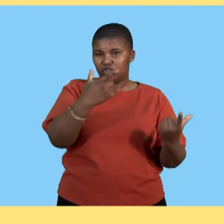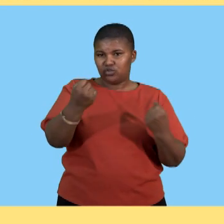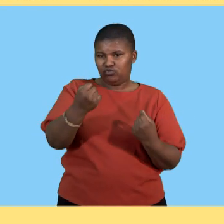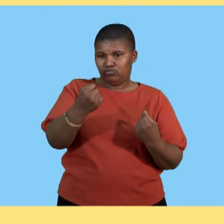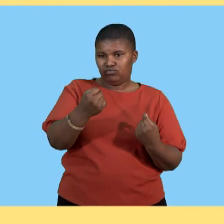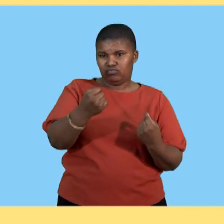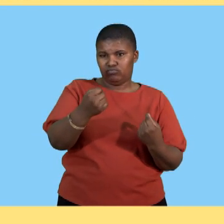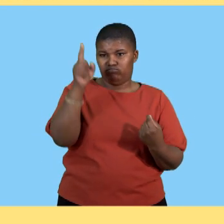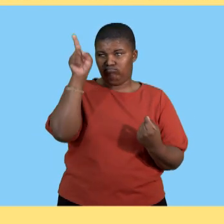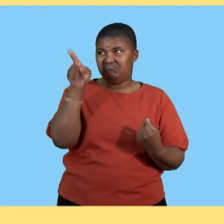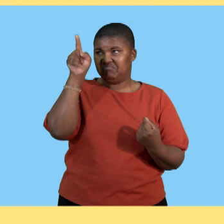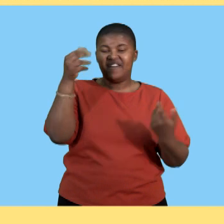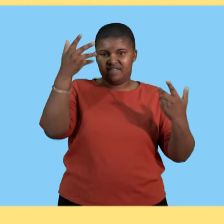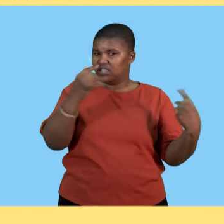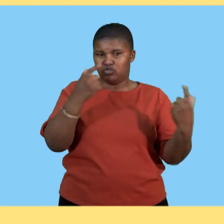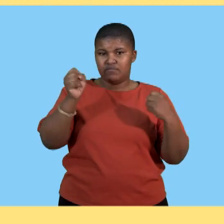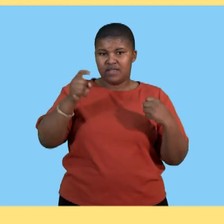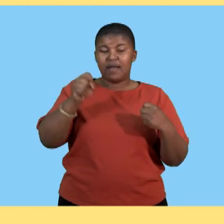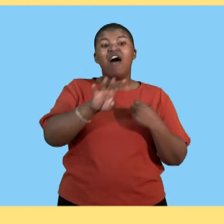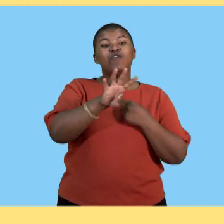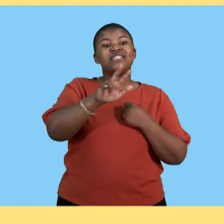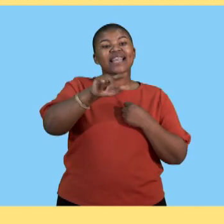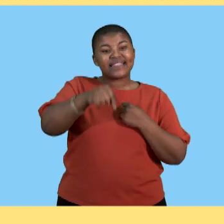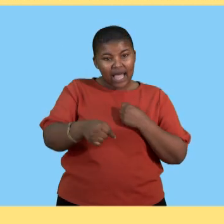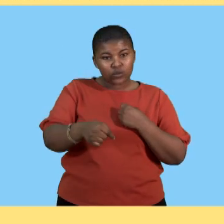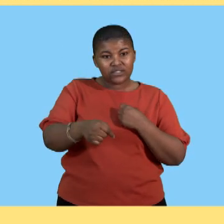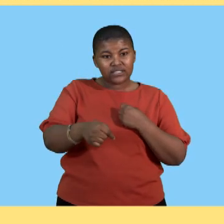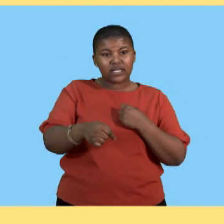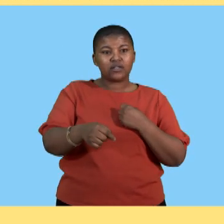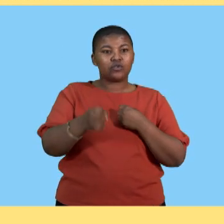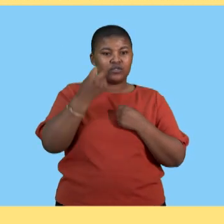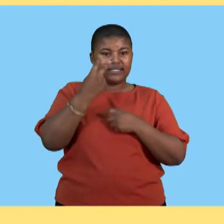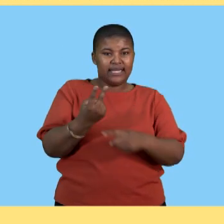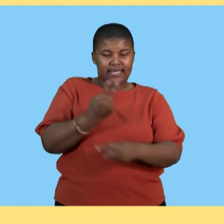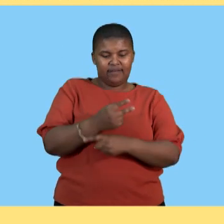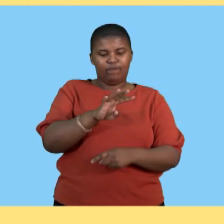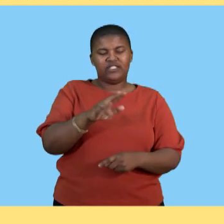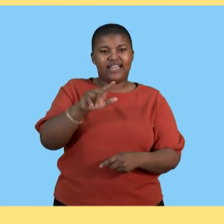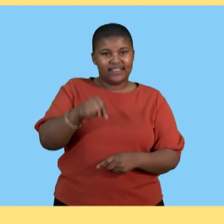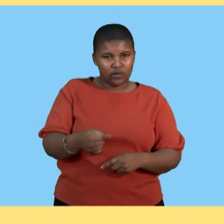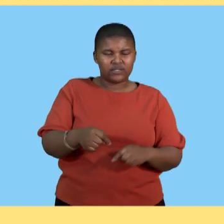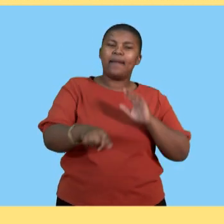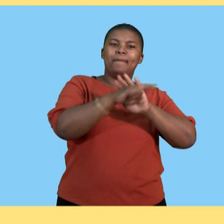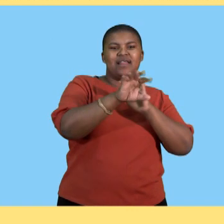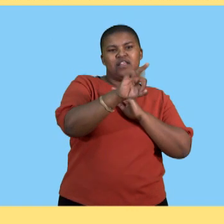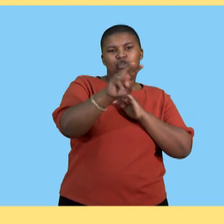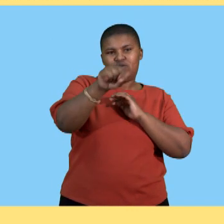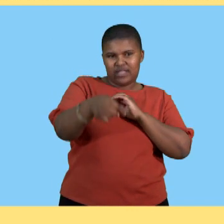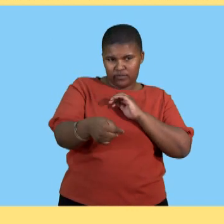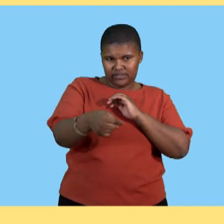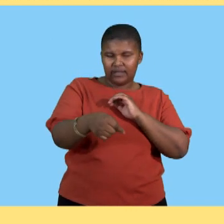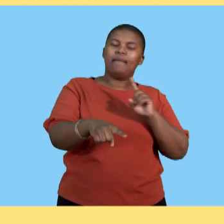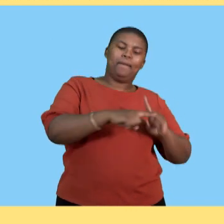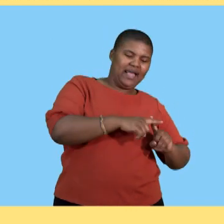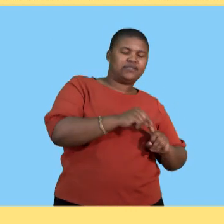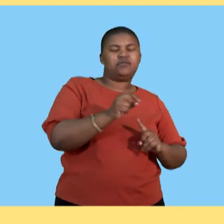have just done. This is what we've just done. The 48,000 and here 48,000. Minus 32,000 and